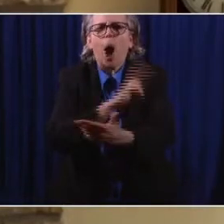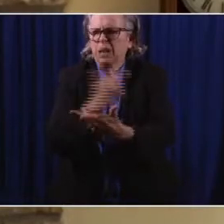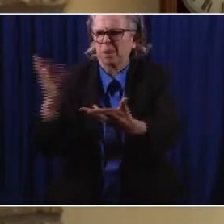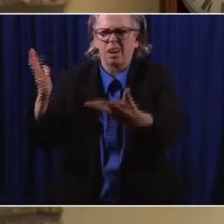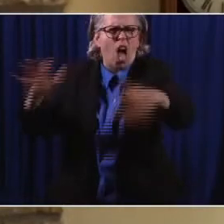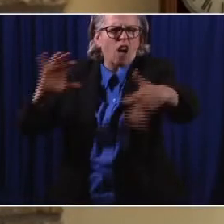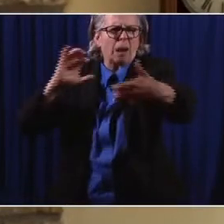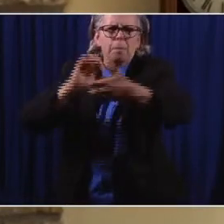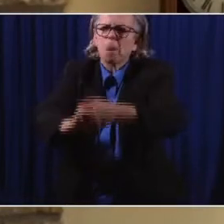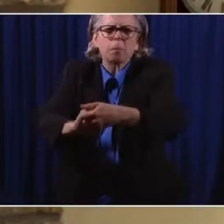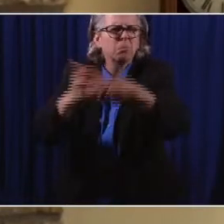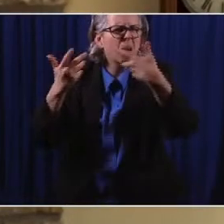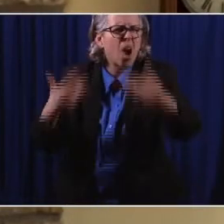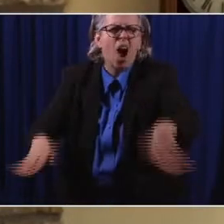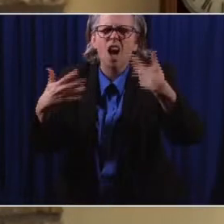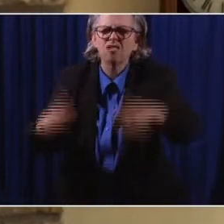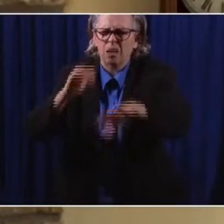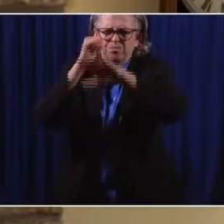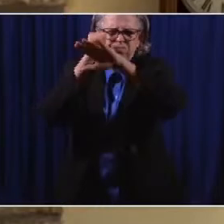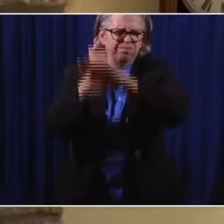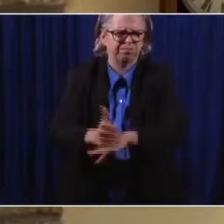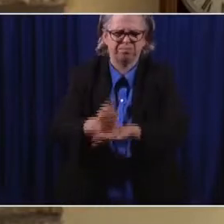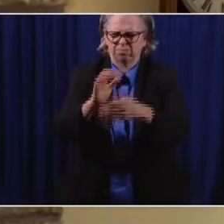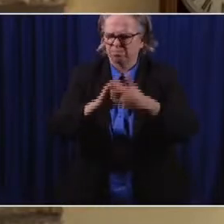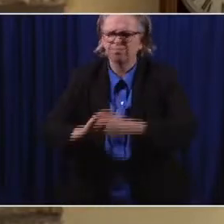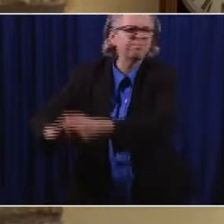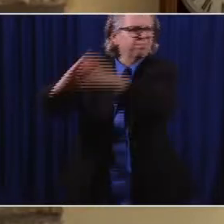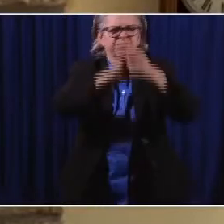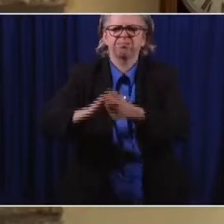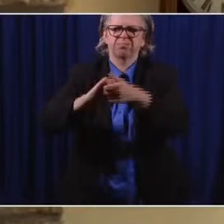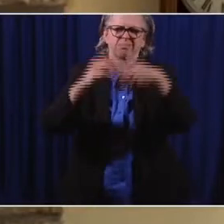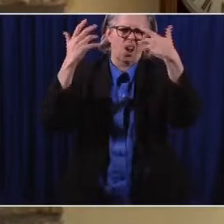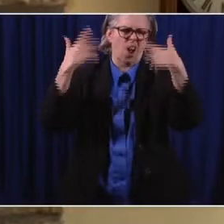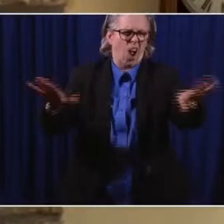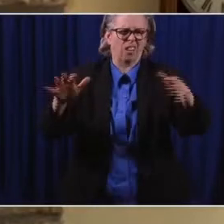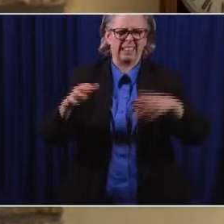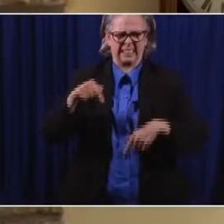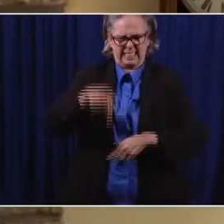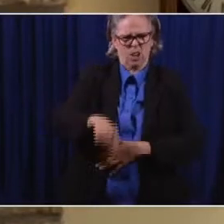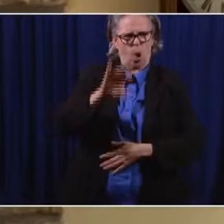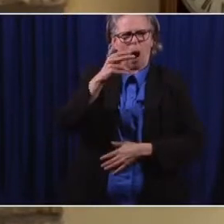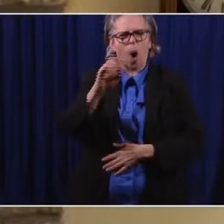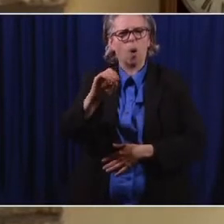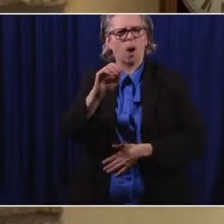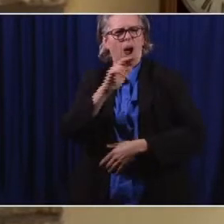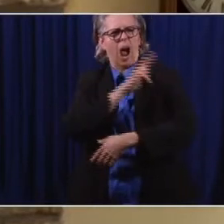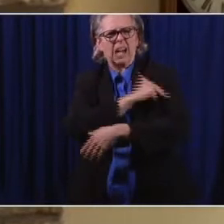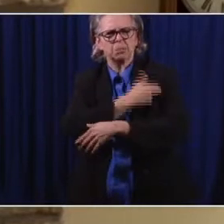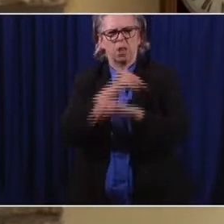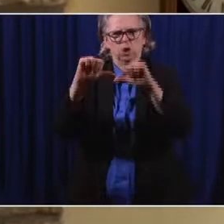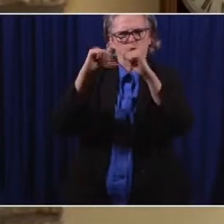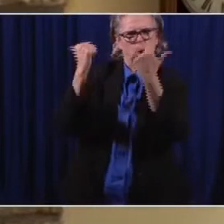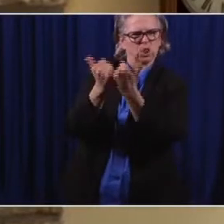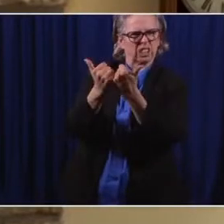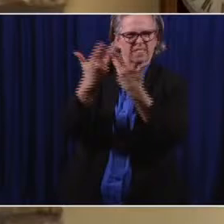system with the Ohio Hospital Association early on in this pandemic, where we have partnered larger,